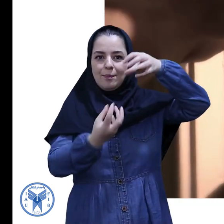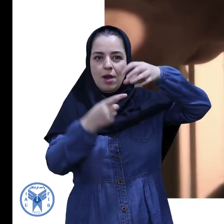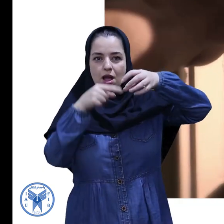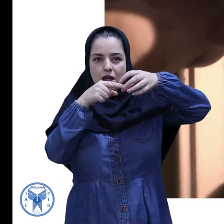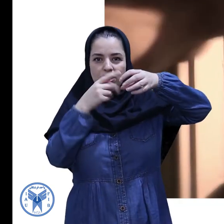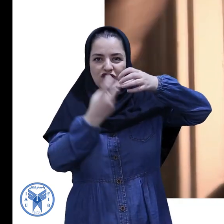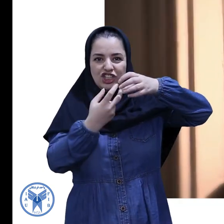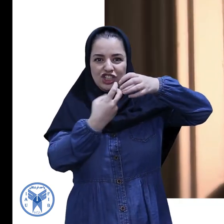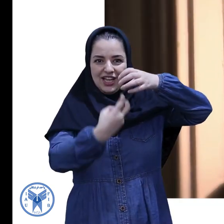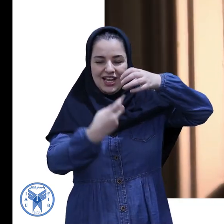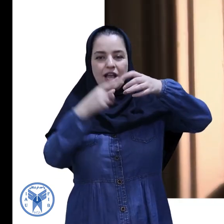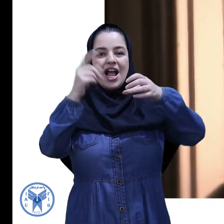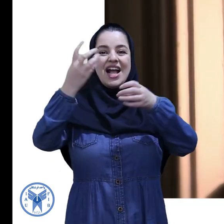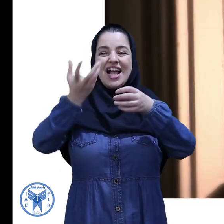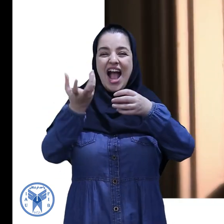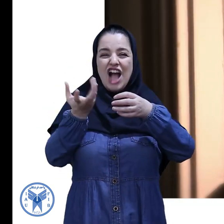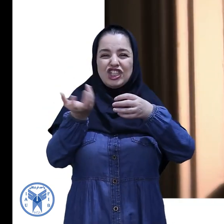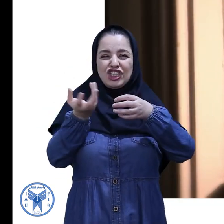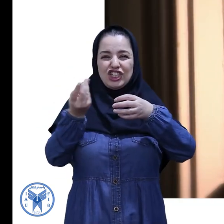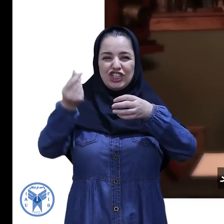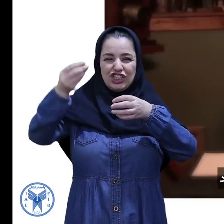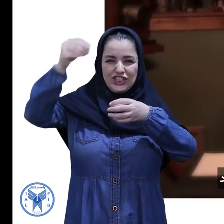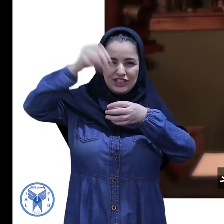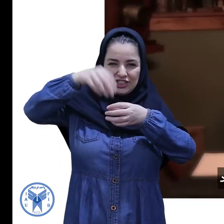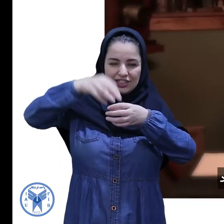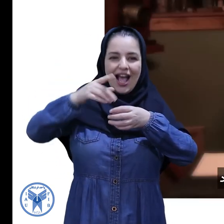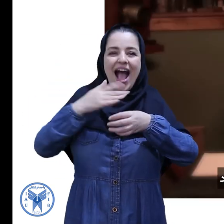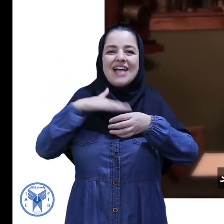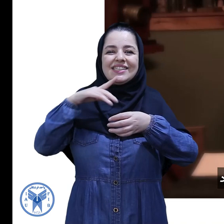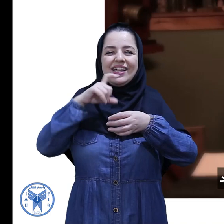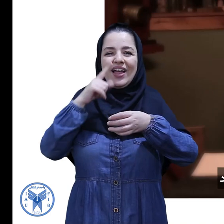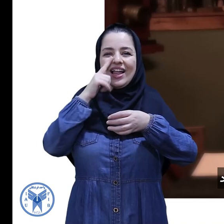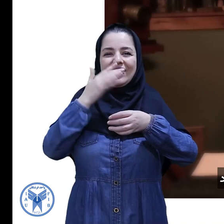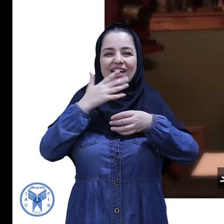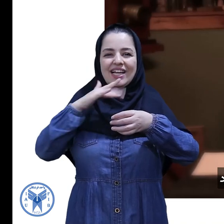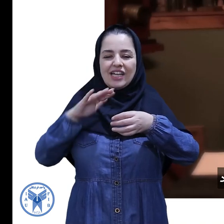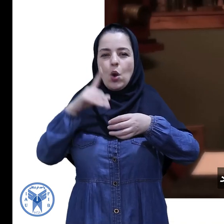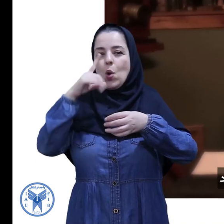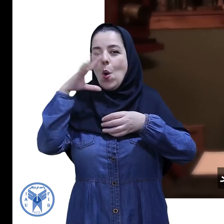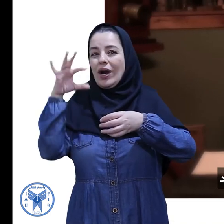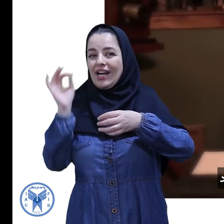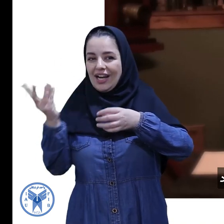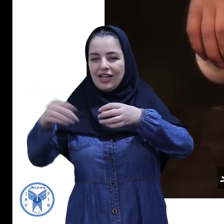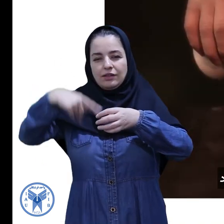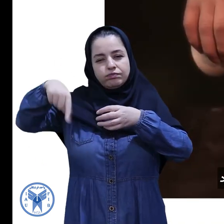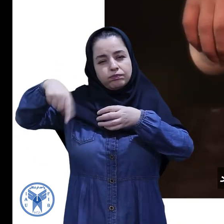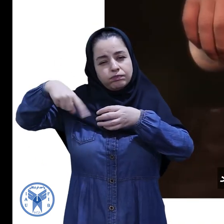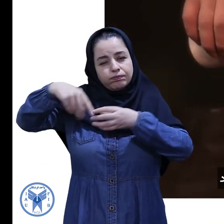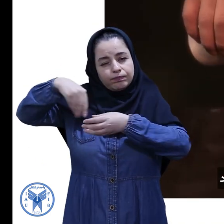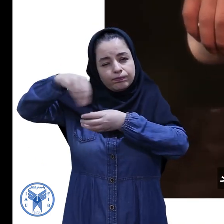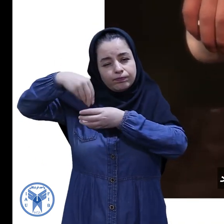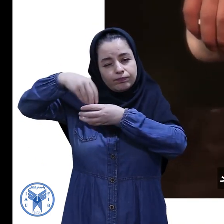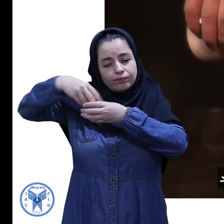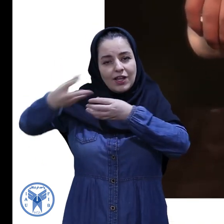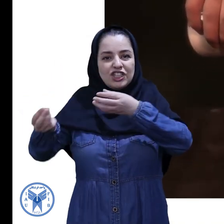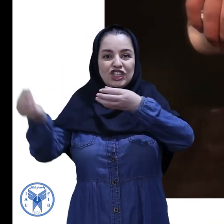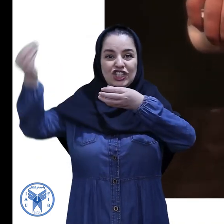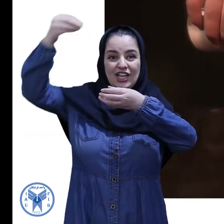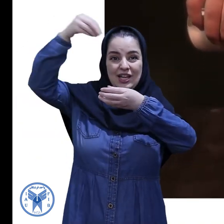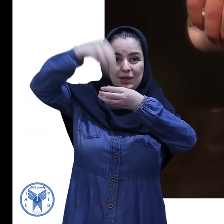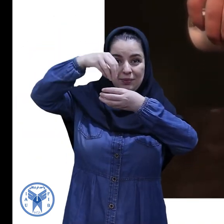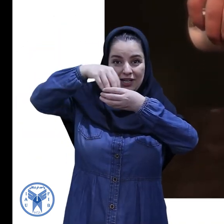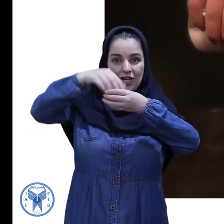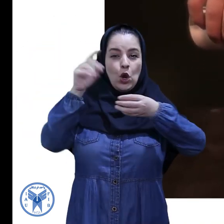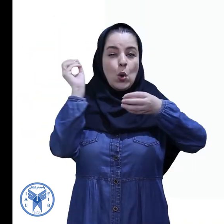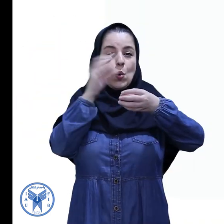glass jar and it's filled with chalk. There's some nitric acid and there's some silver. It's